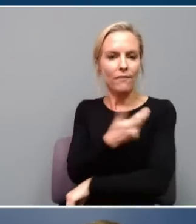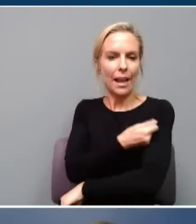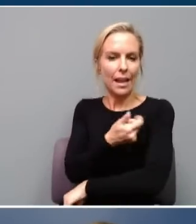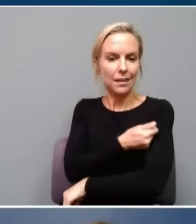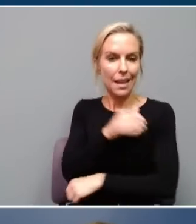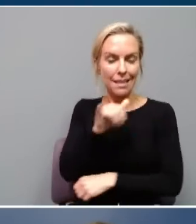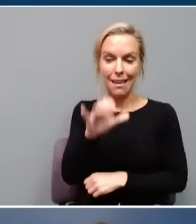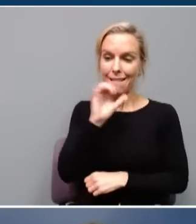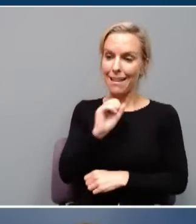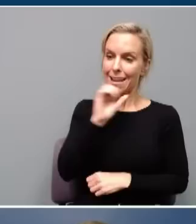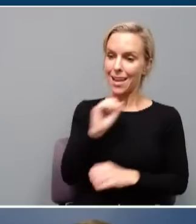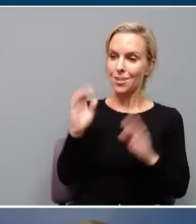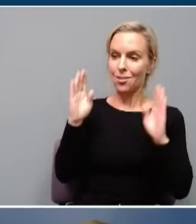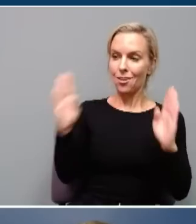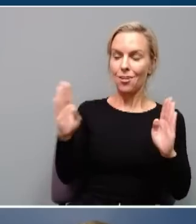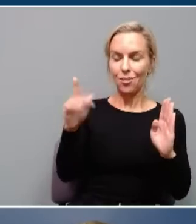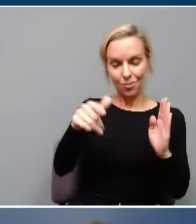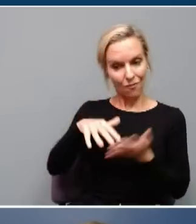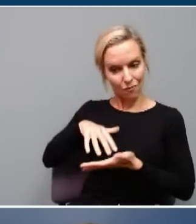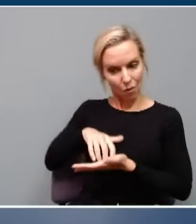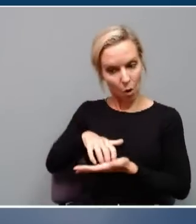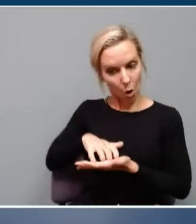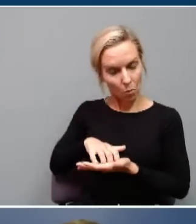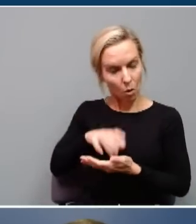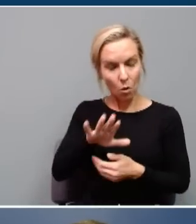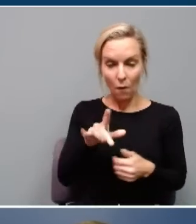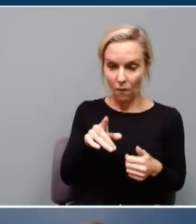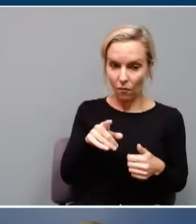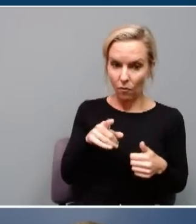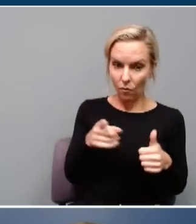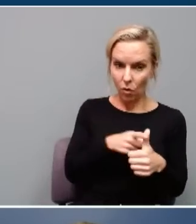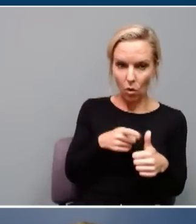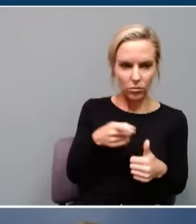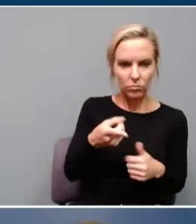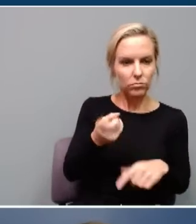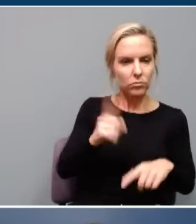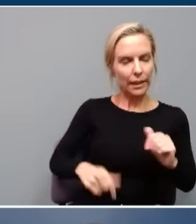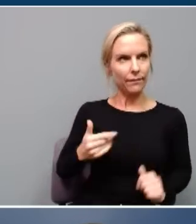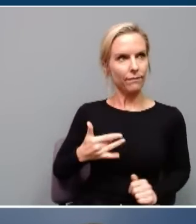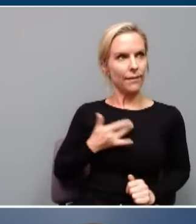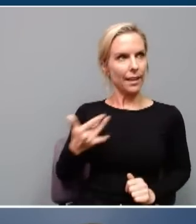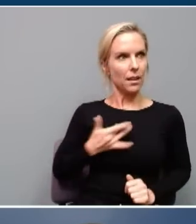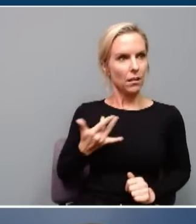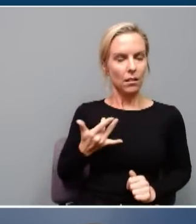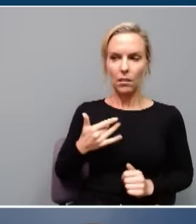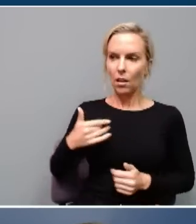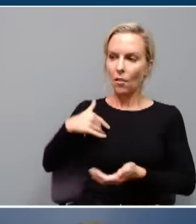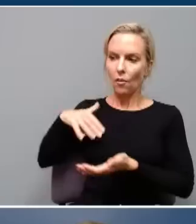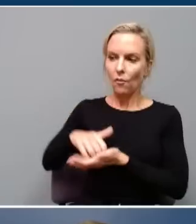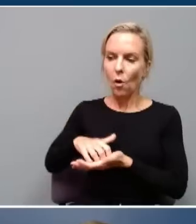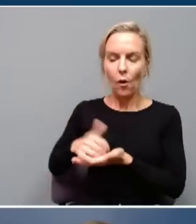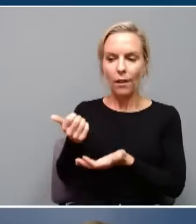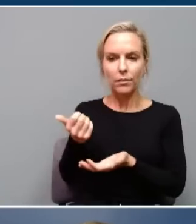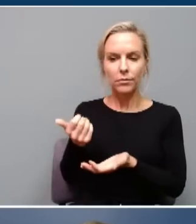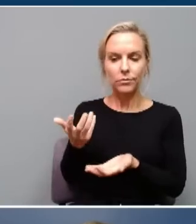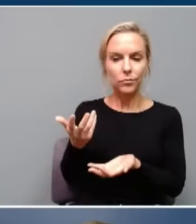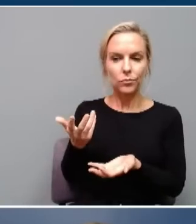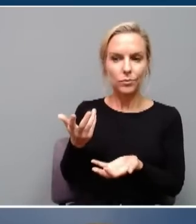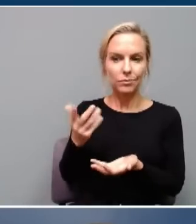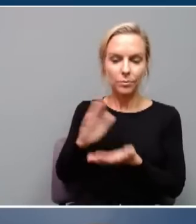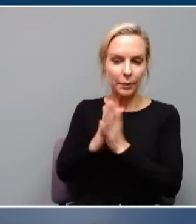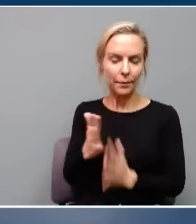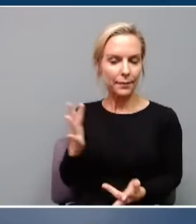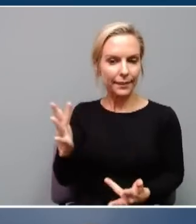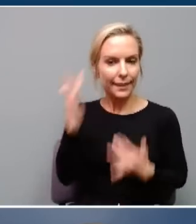longer invulnerable. You weren't in the first place, but you can't feel that you are invulnerable any longer or won't get really sick